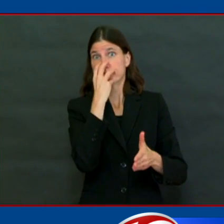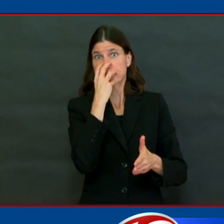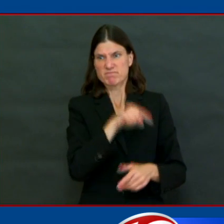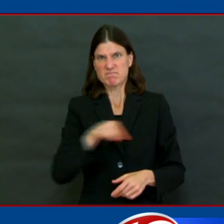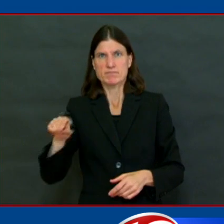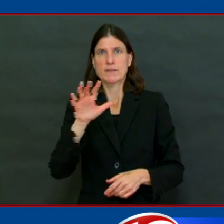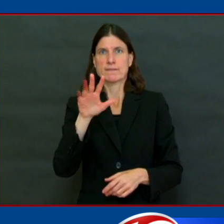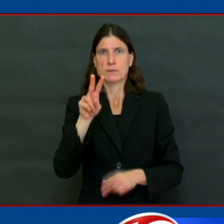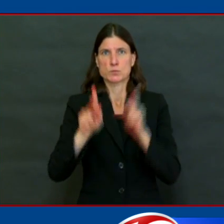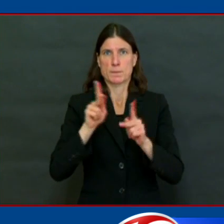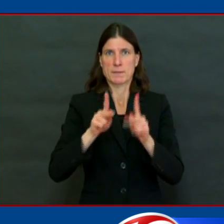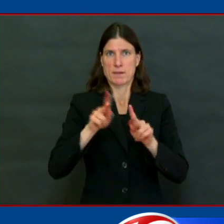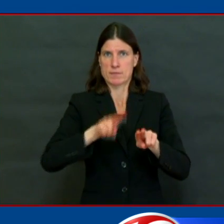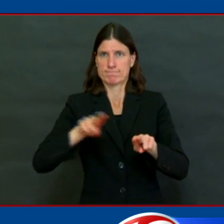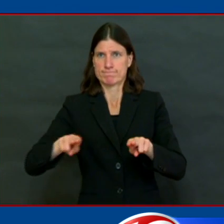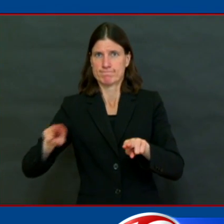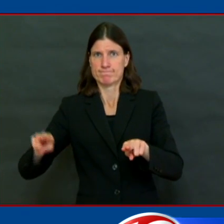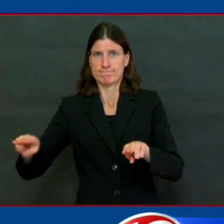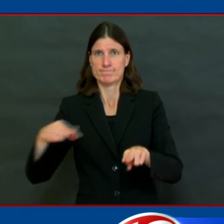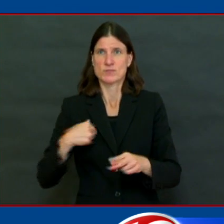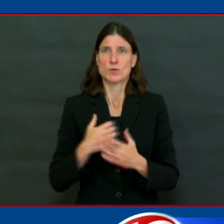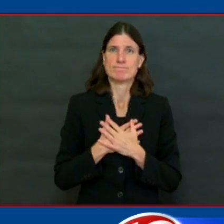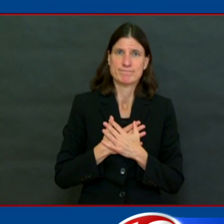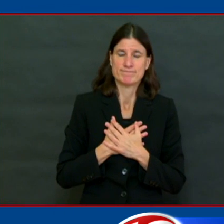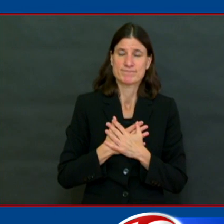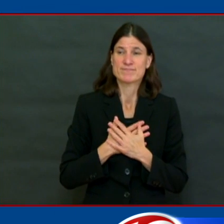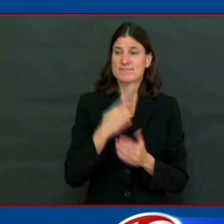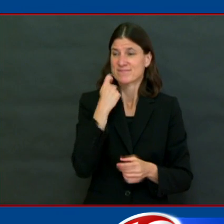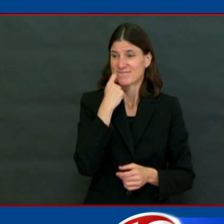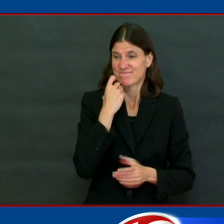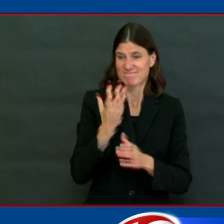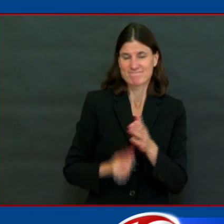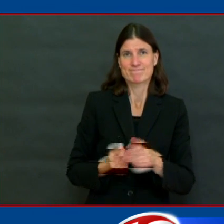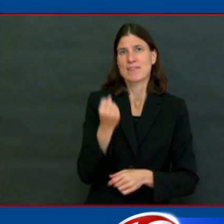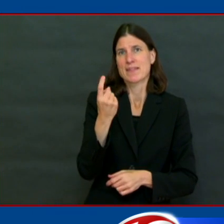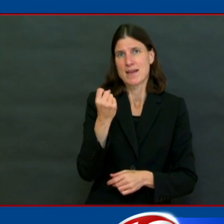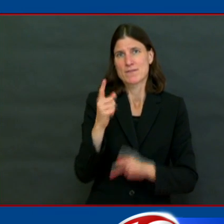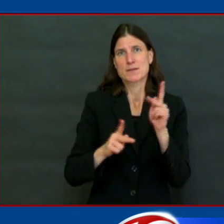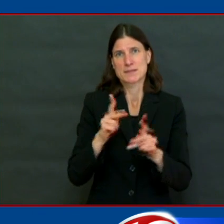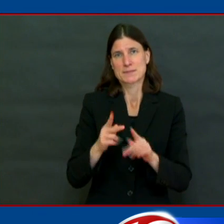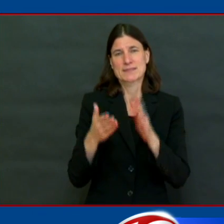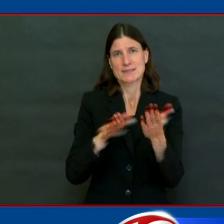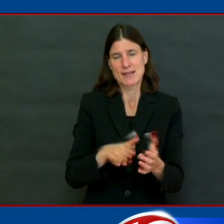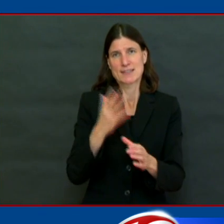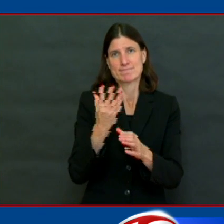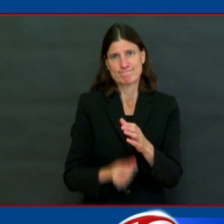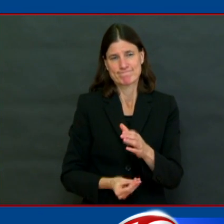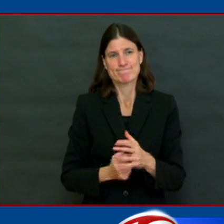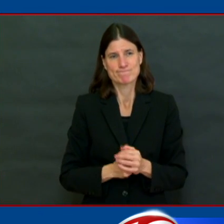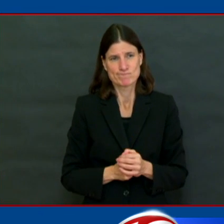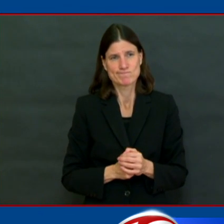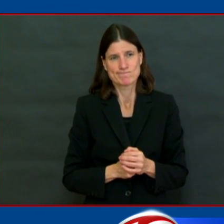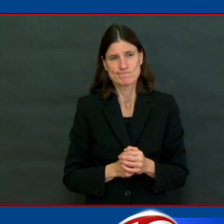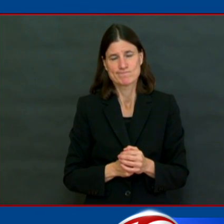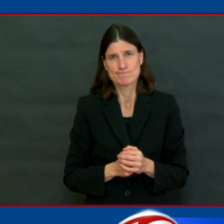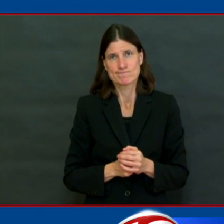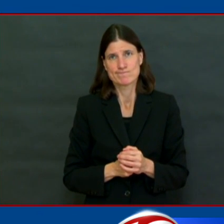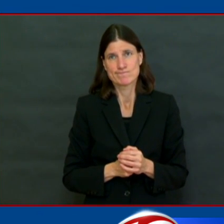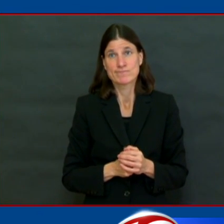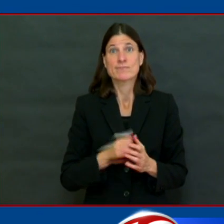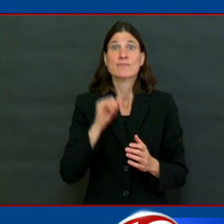Sadly, we have 11 additional COVID-19 associated fatalities to report. Two of